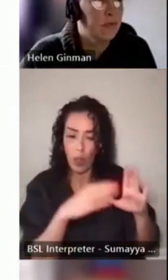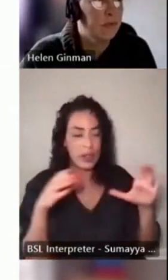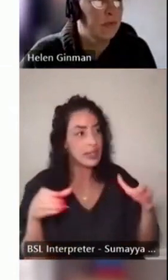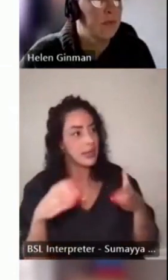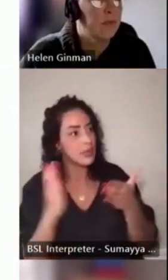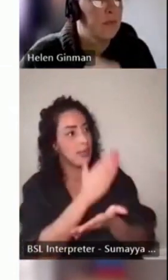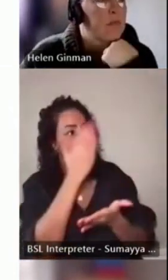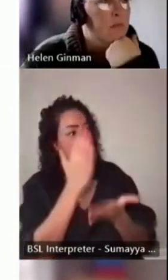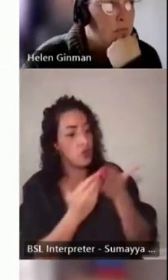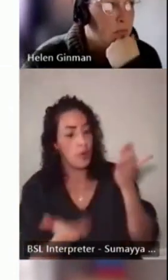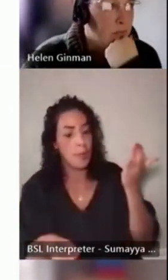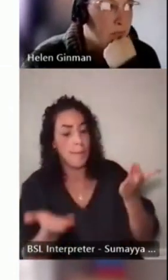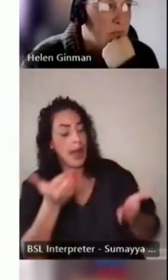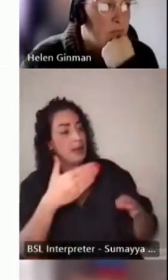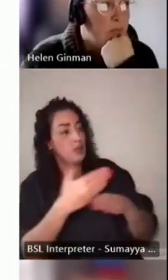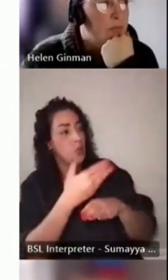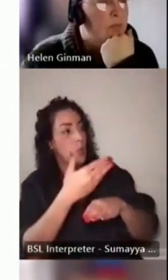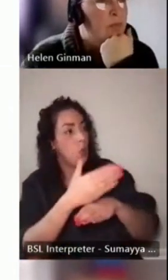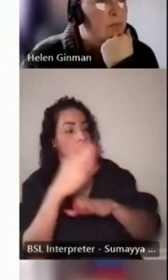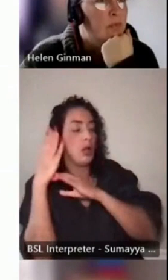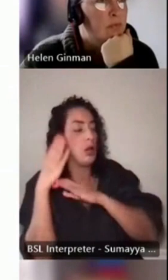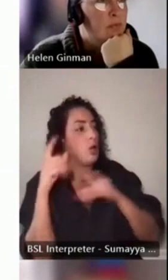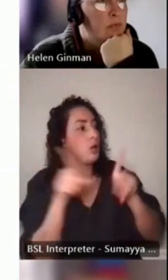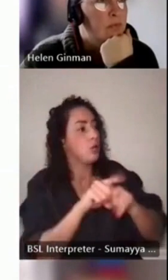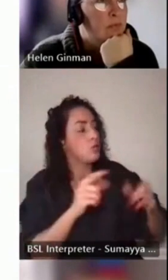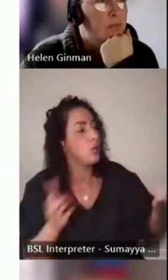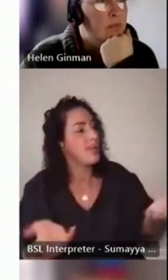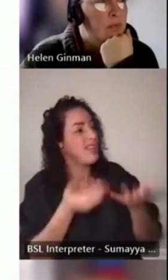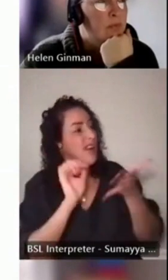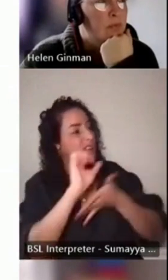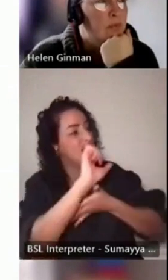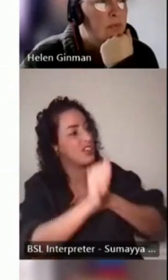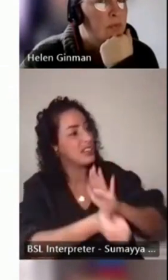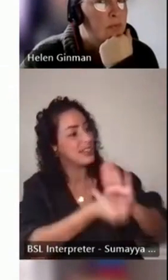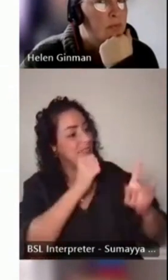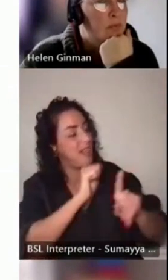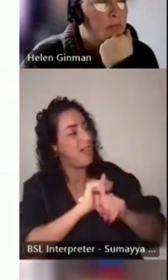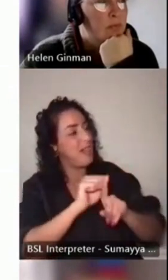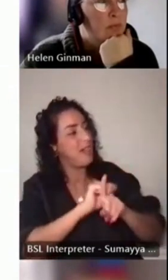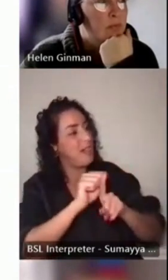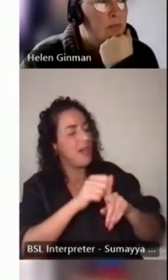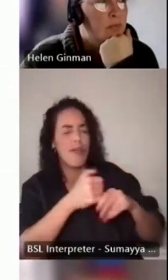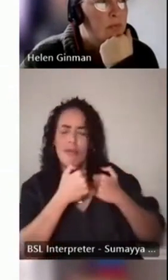ensure a balanced workload and promote skill development. Alex values